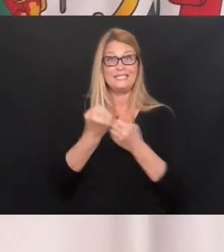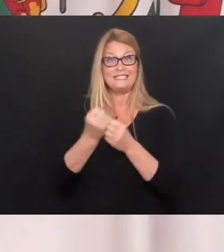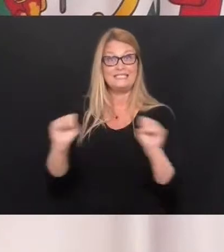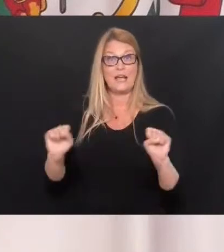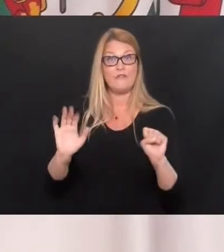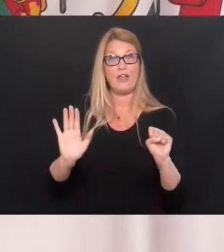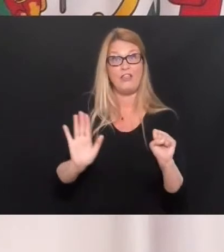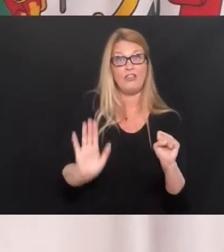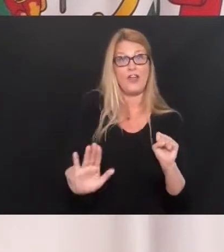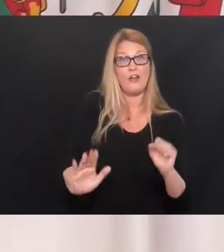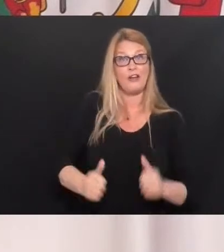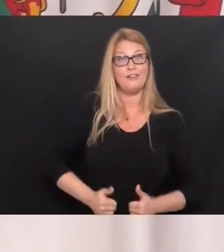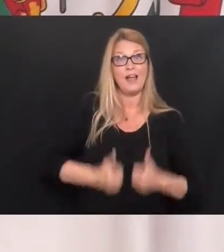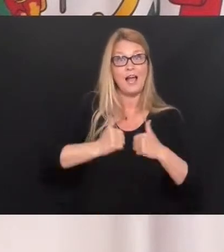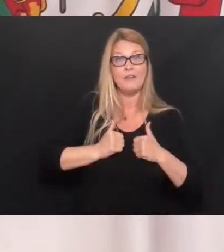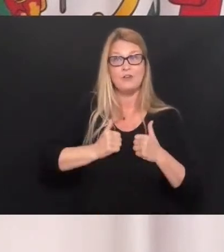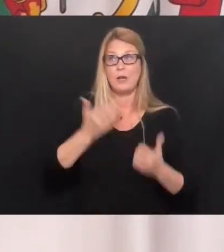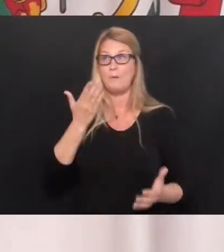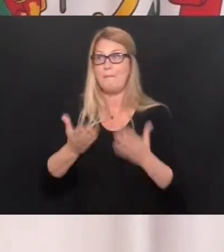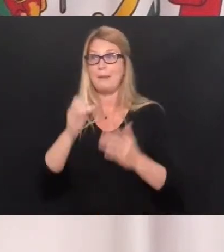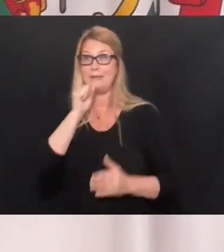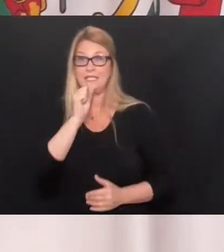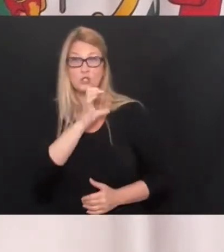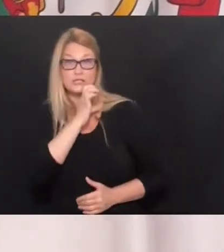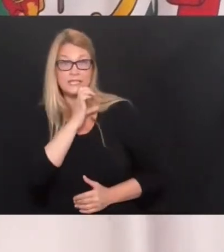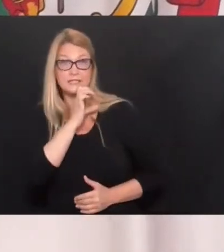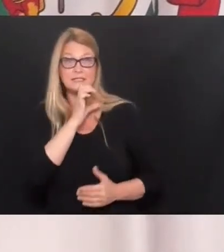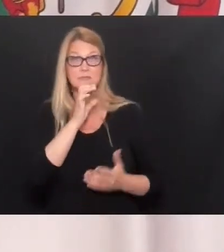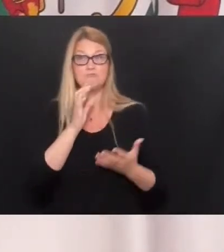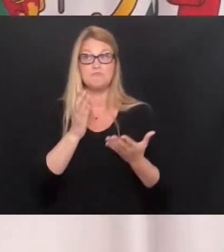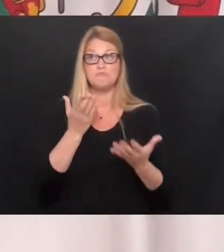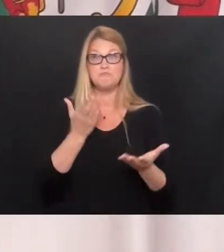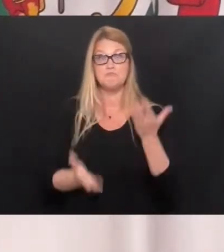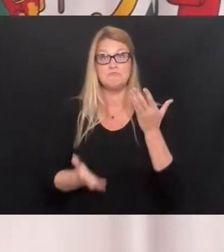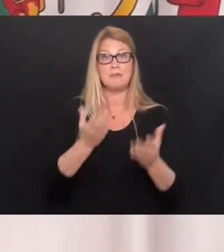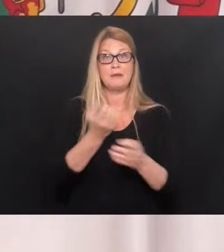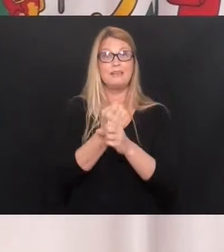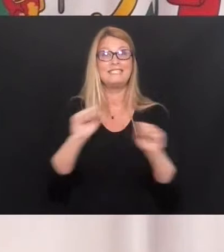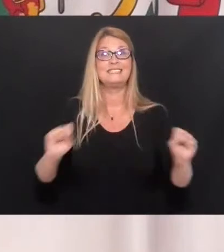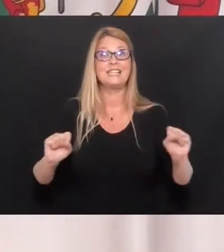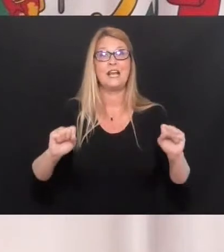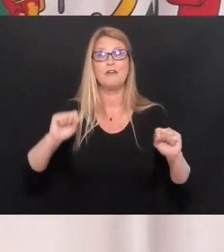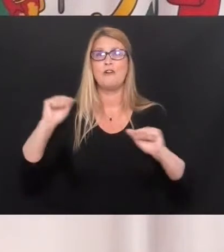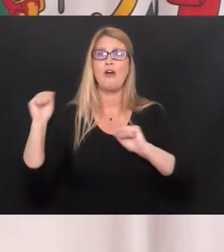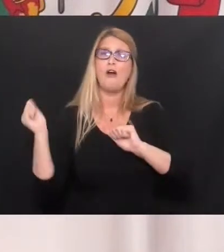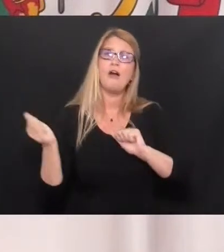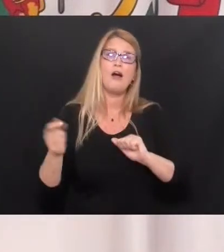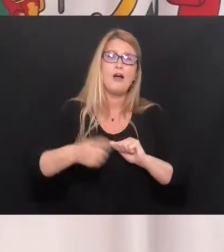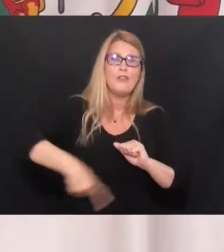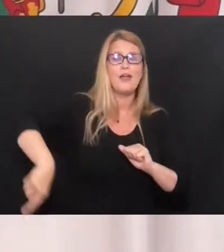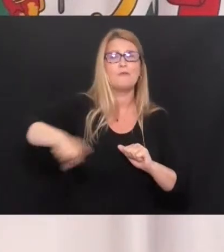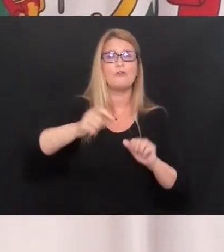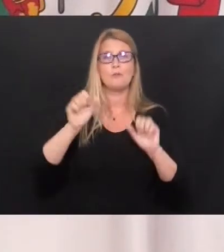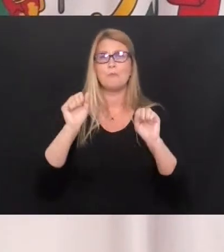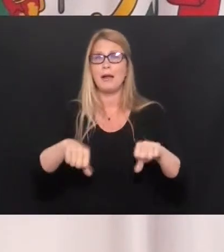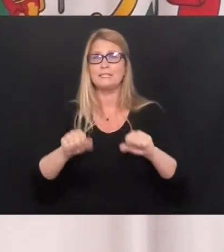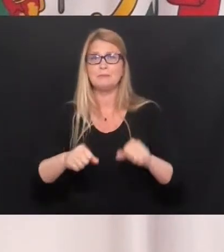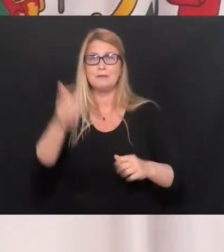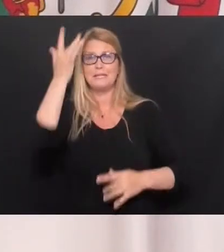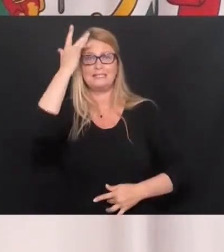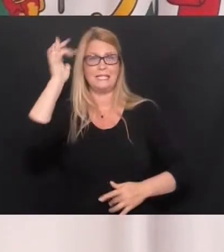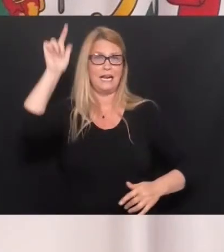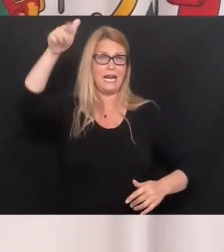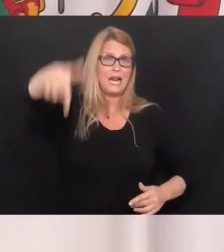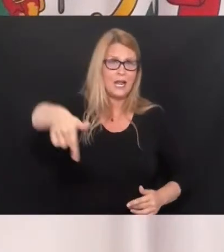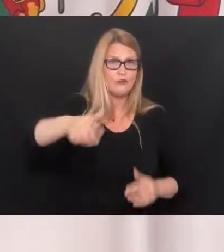life or an elderly person's life, but it could save them from all the potential side effects that come along the way.